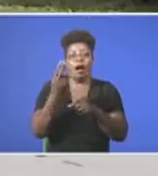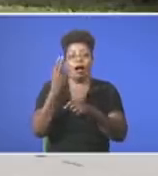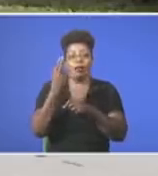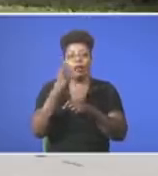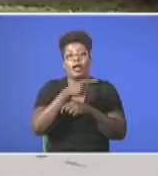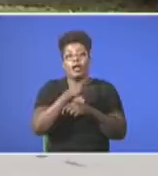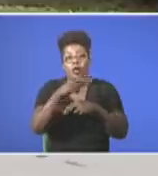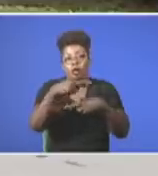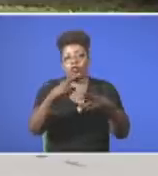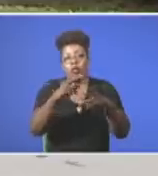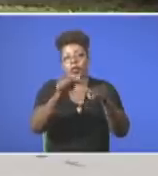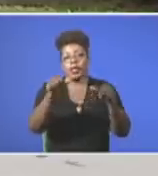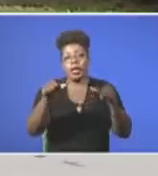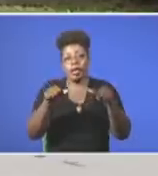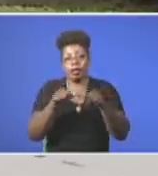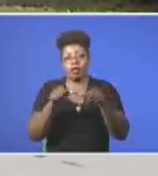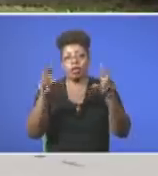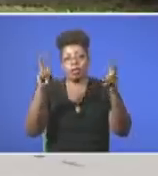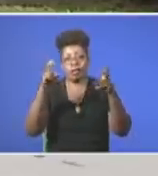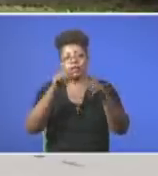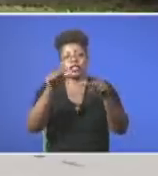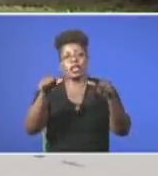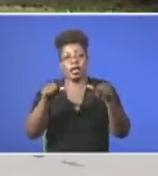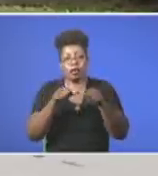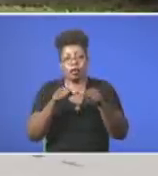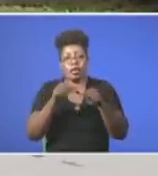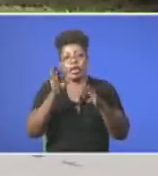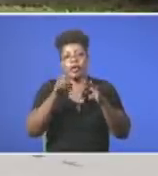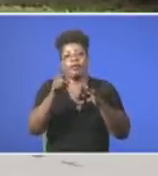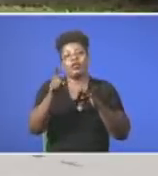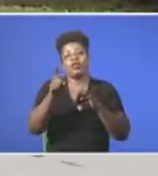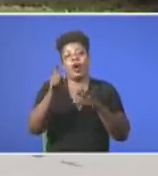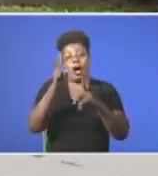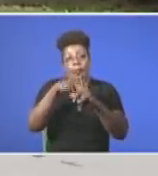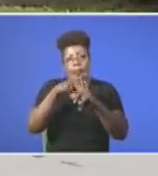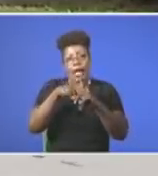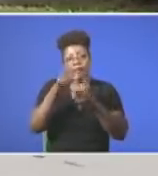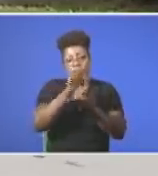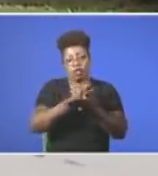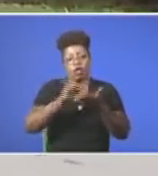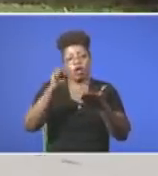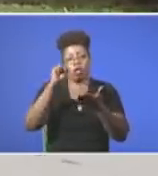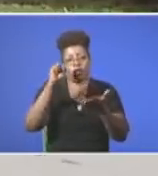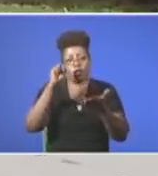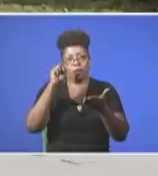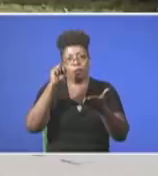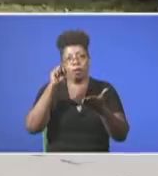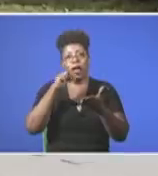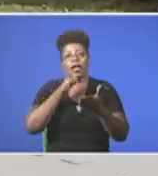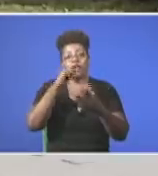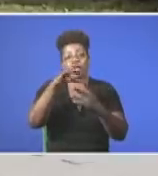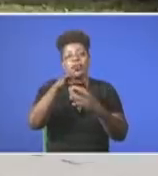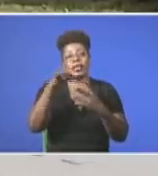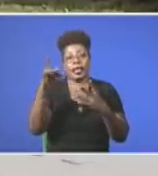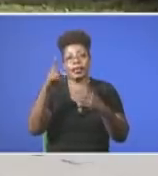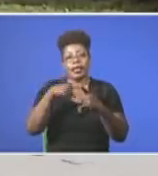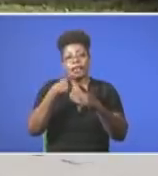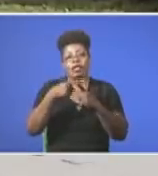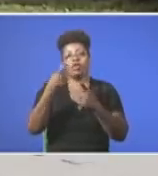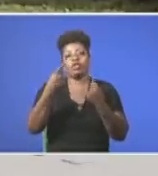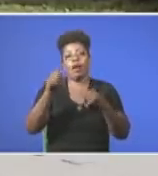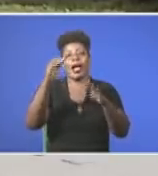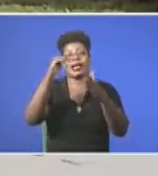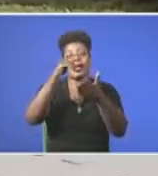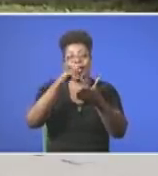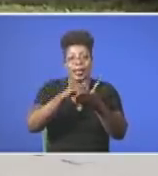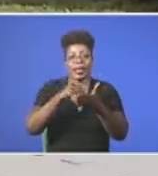begin at BTVI next week, and if you applied for a scholarship and was not selected, you can always try again next year. For ZNS Network News,